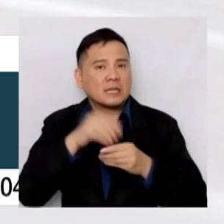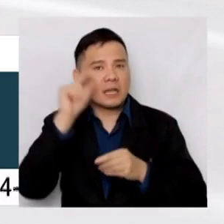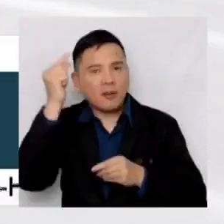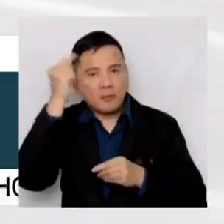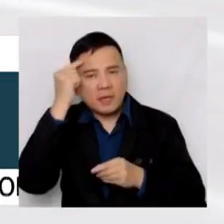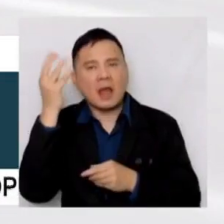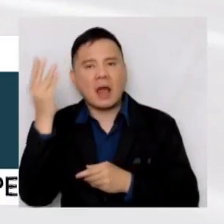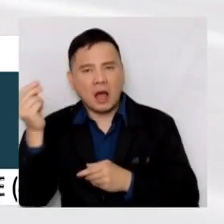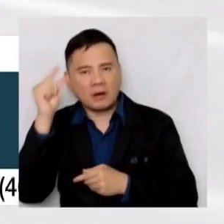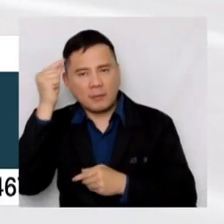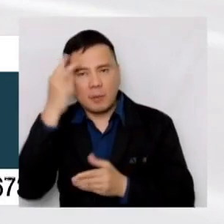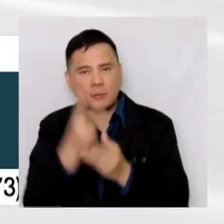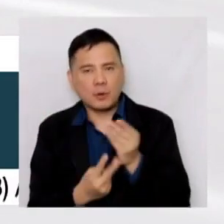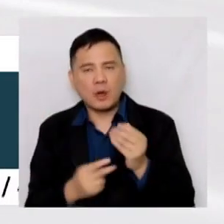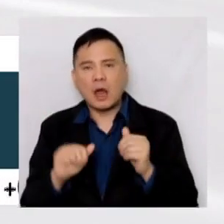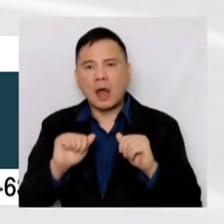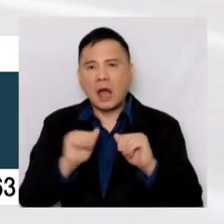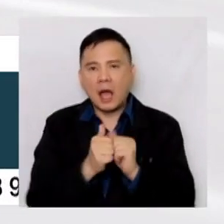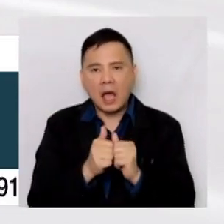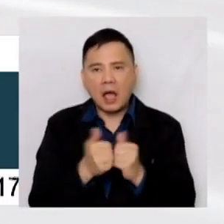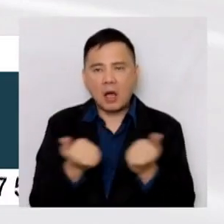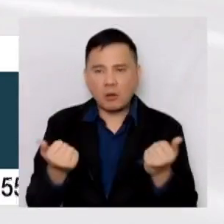ties that bind the two?